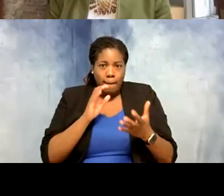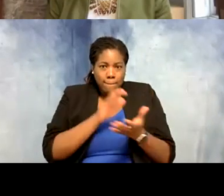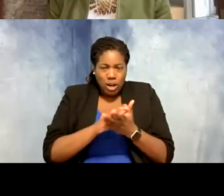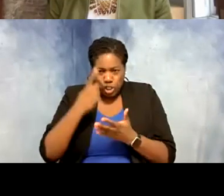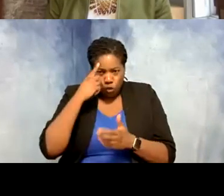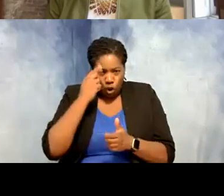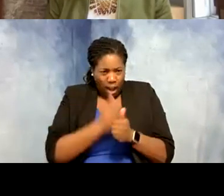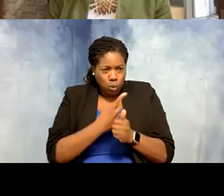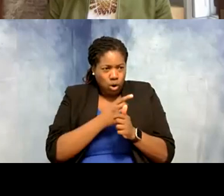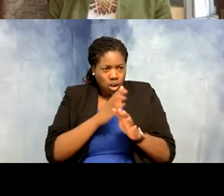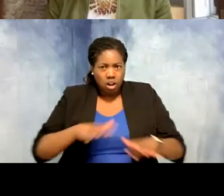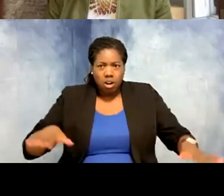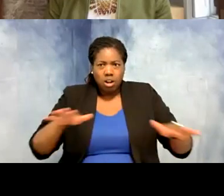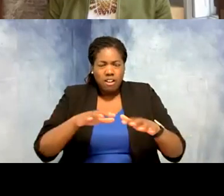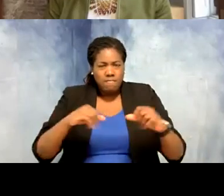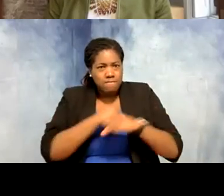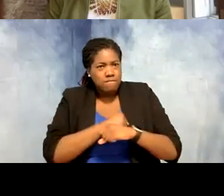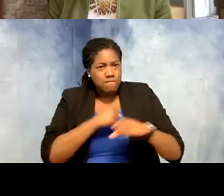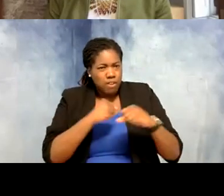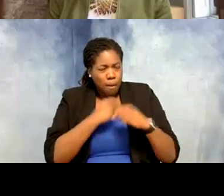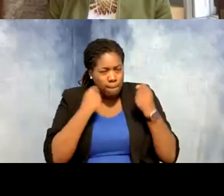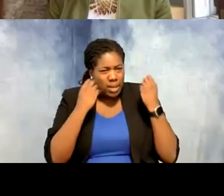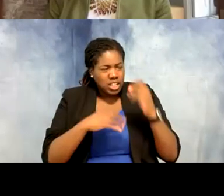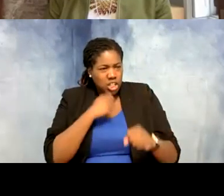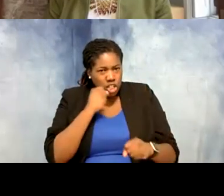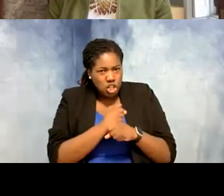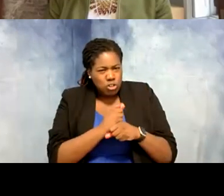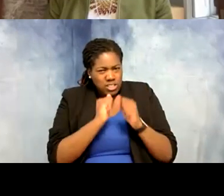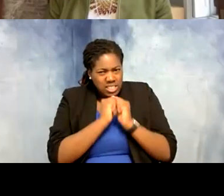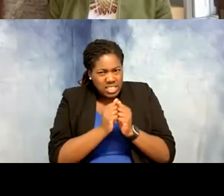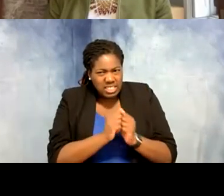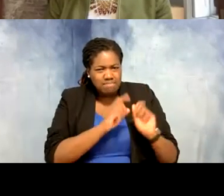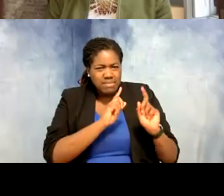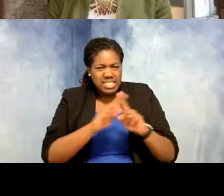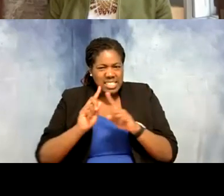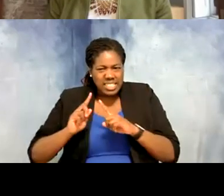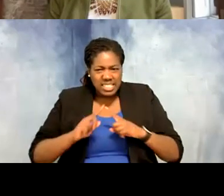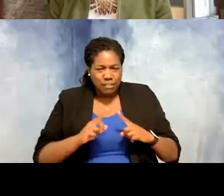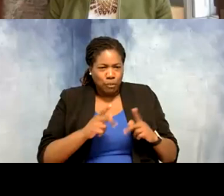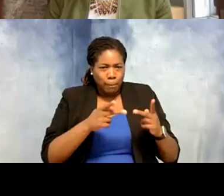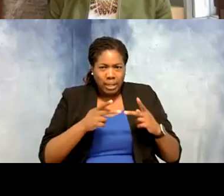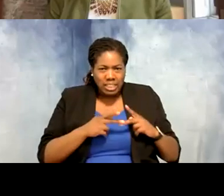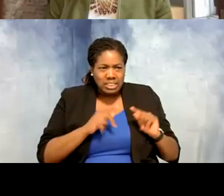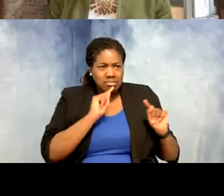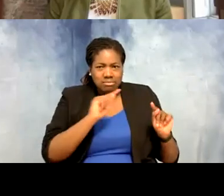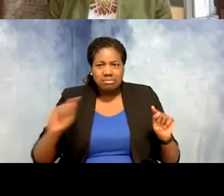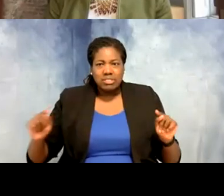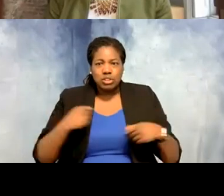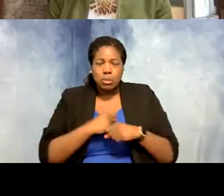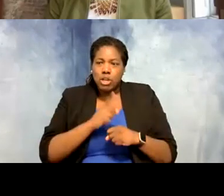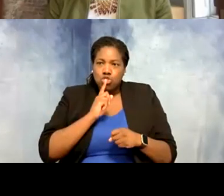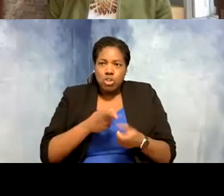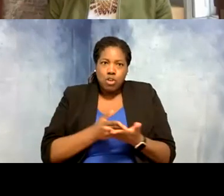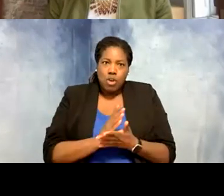couples fought for a long time together in lots of different venues to get that right